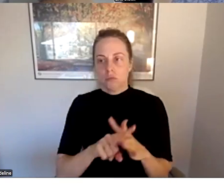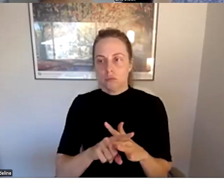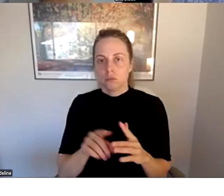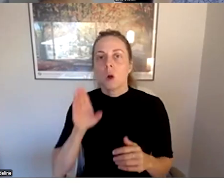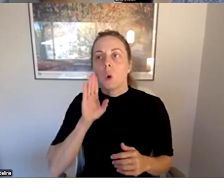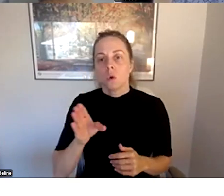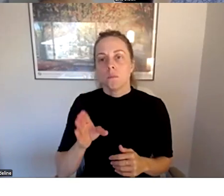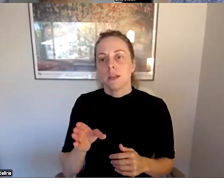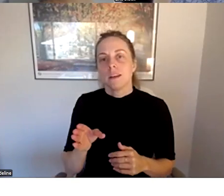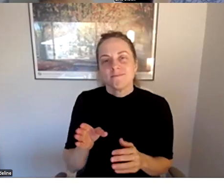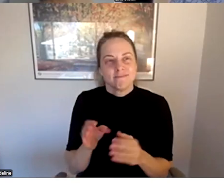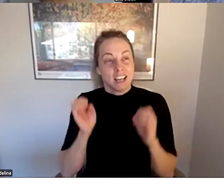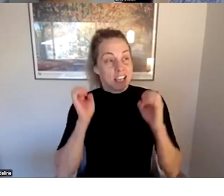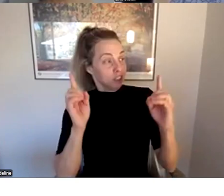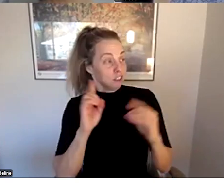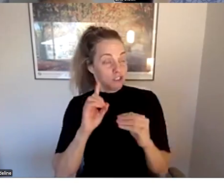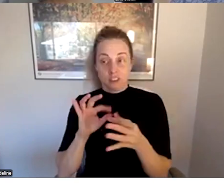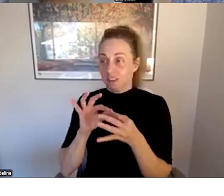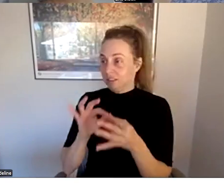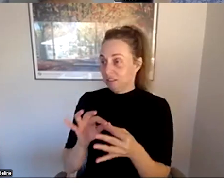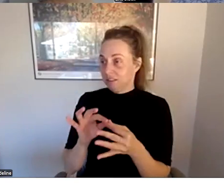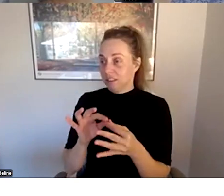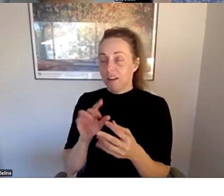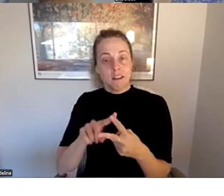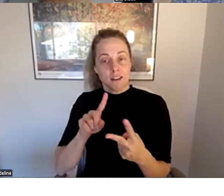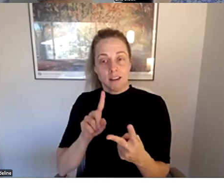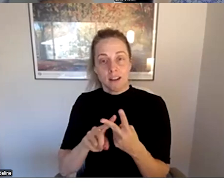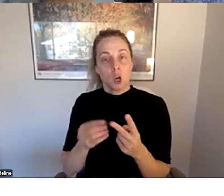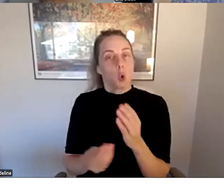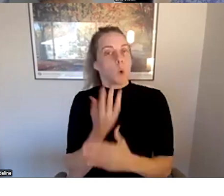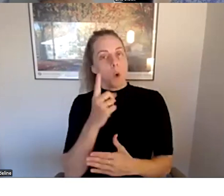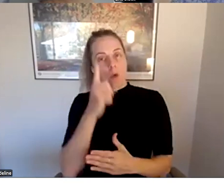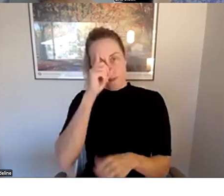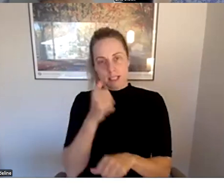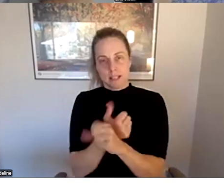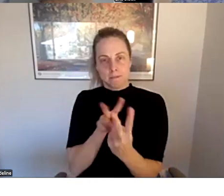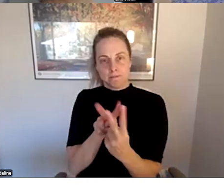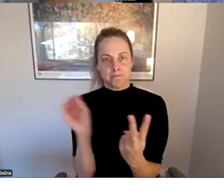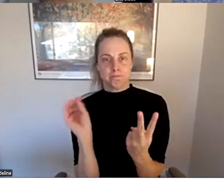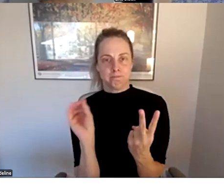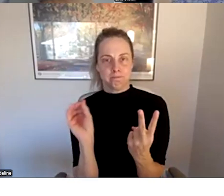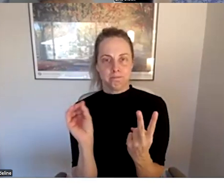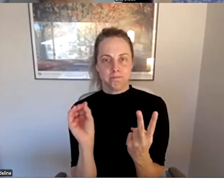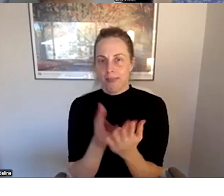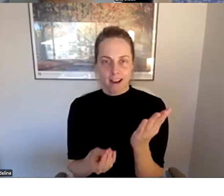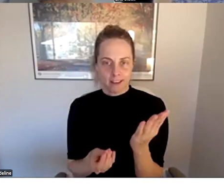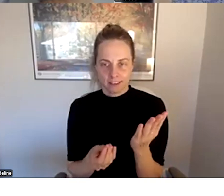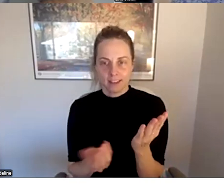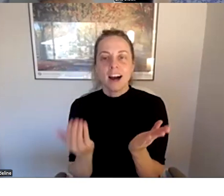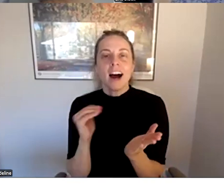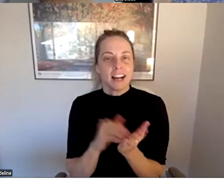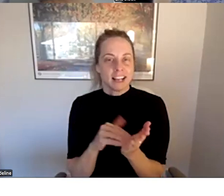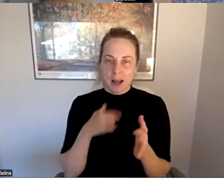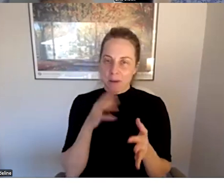a lack of education and a lack of a growth mindset or continuous improvement mindset. Again, I'm speaking from like inside